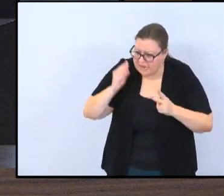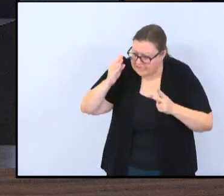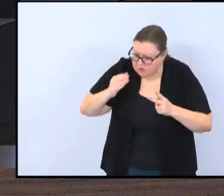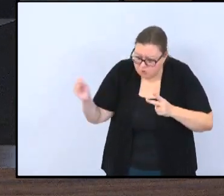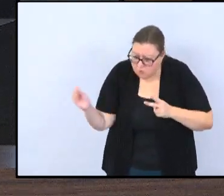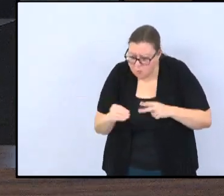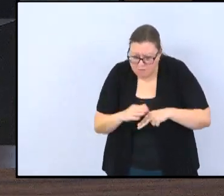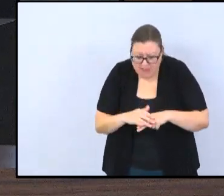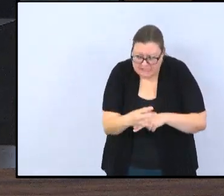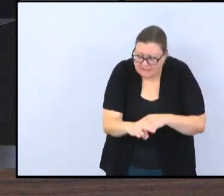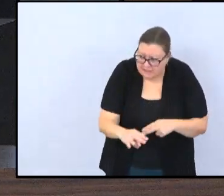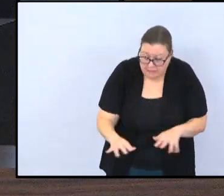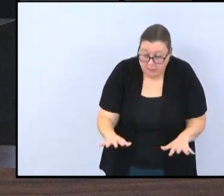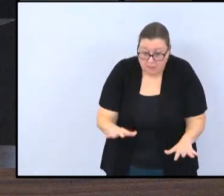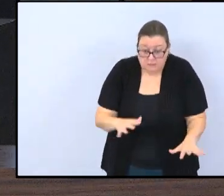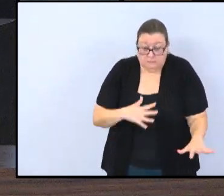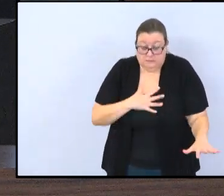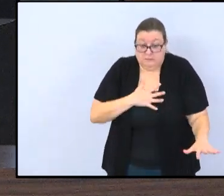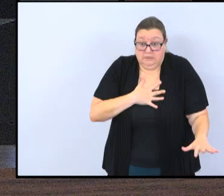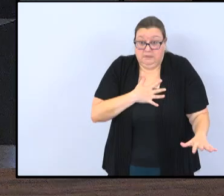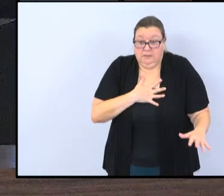can get moved in on the 17th. And